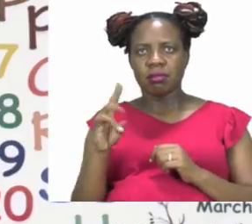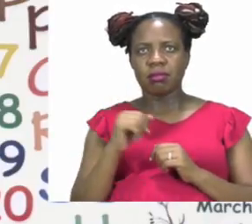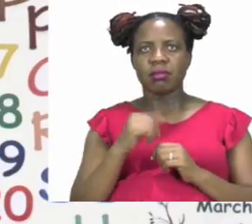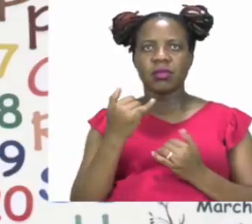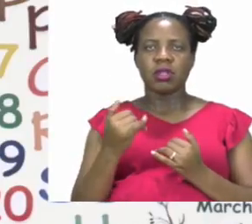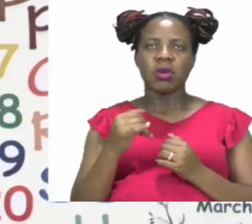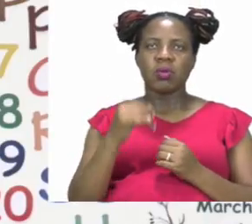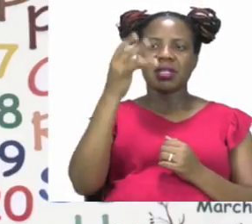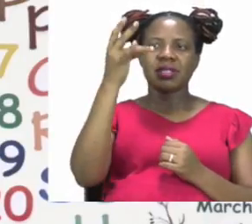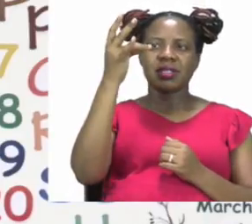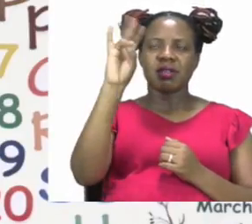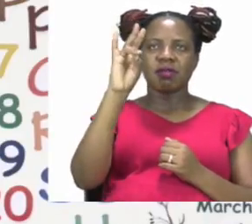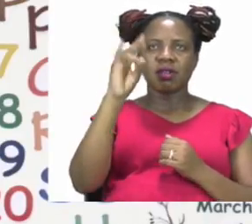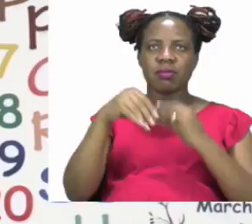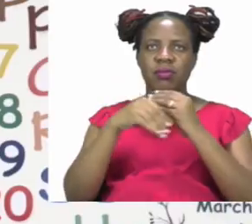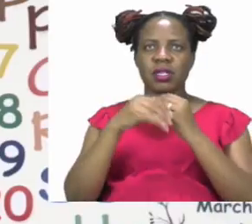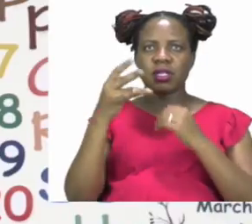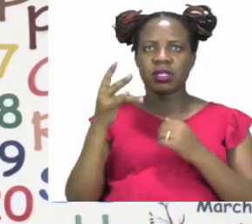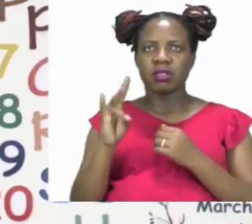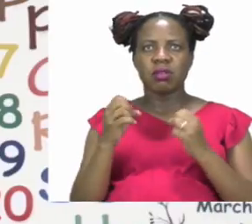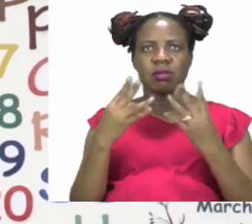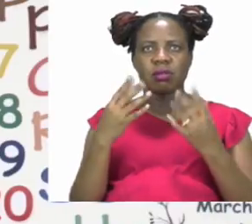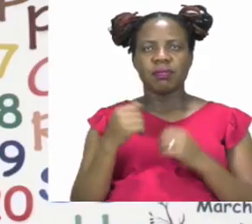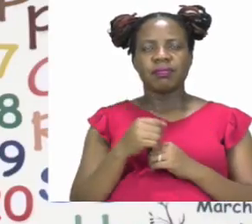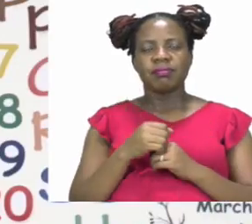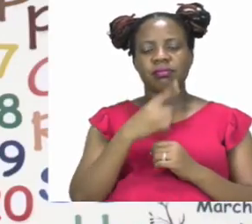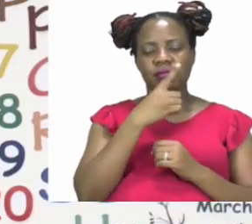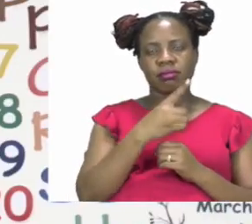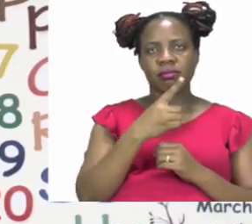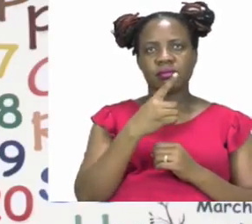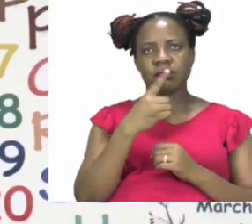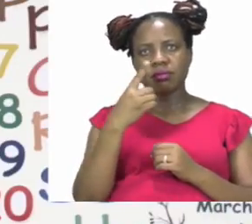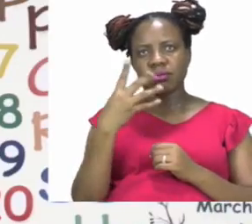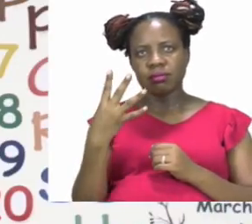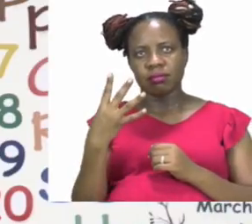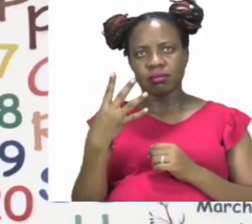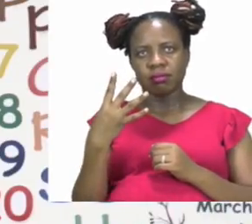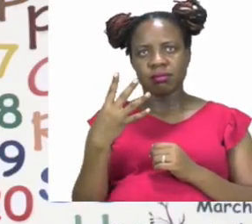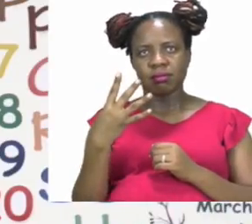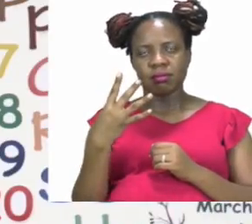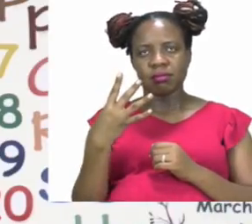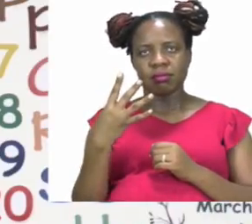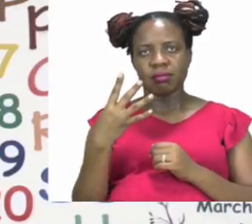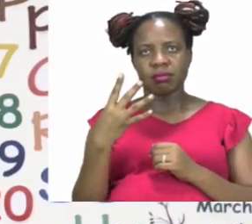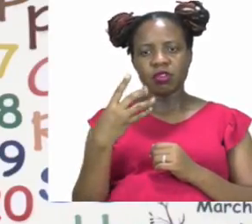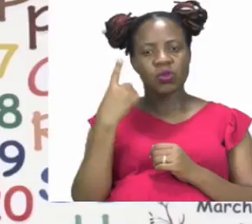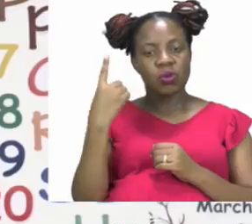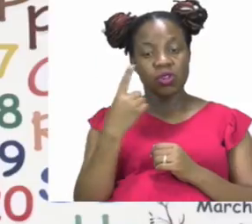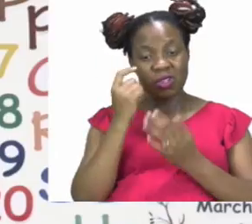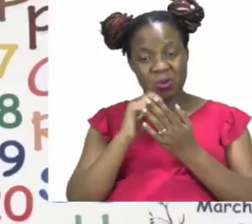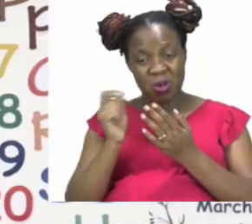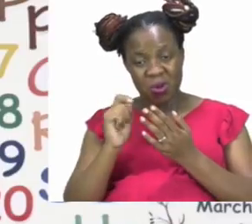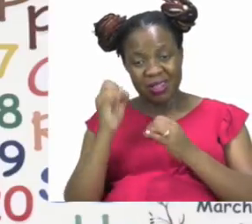add together. 7 plus 7 equals 14. Now we write in the units,